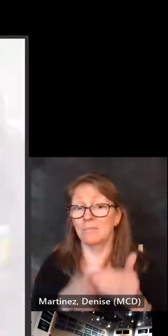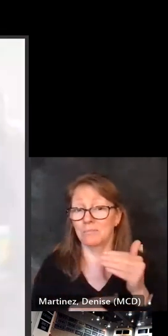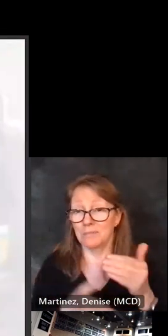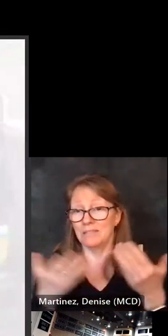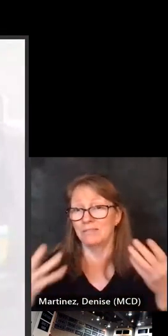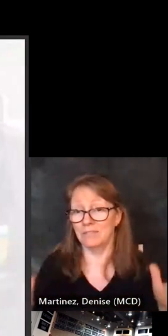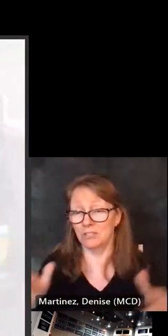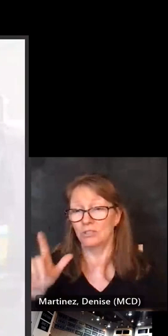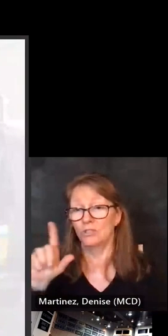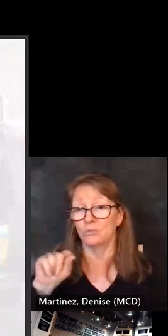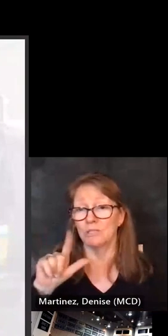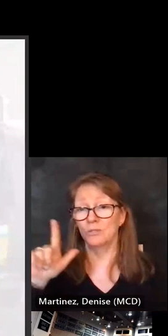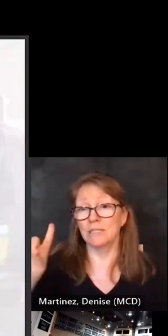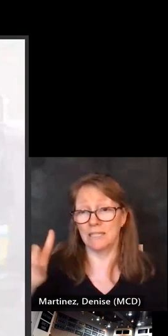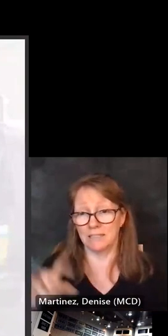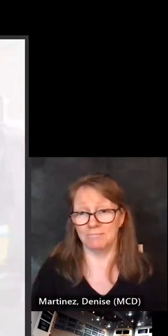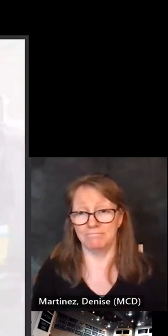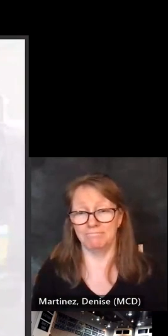So,